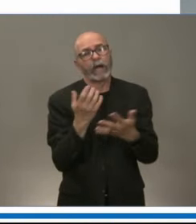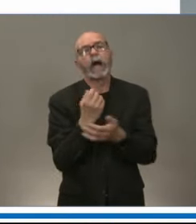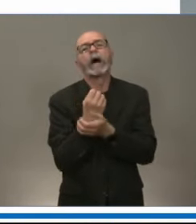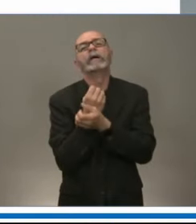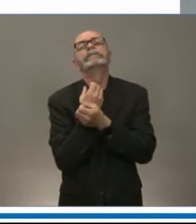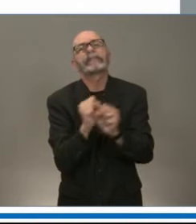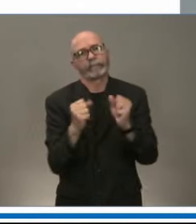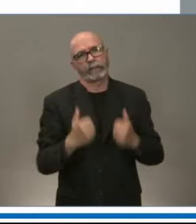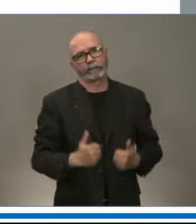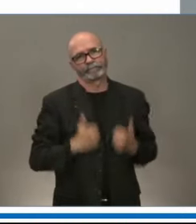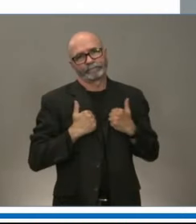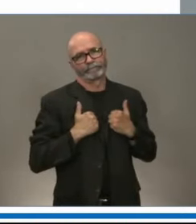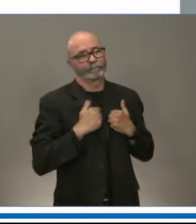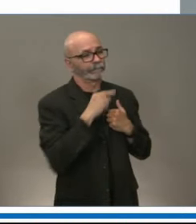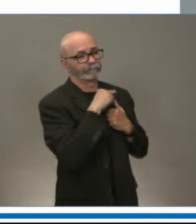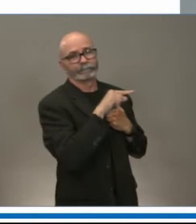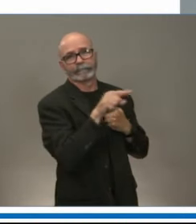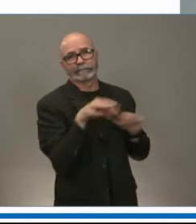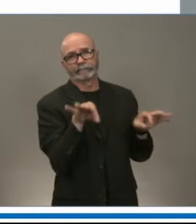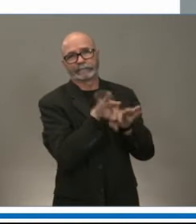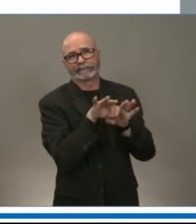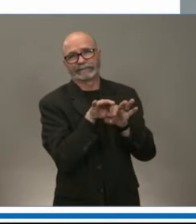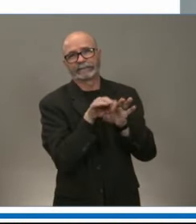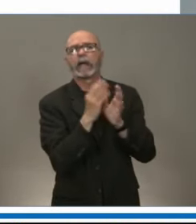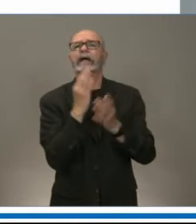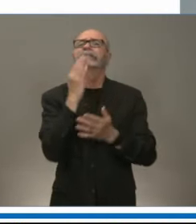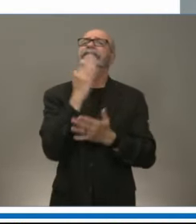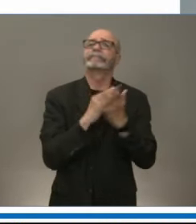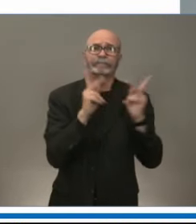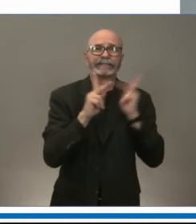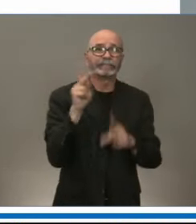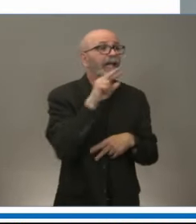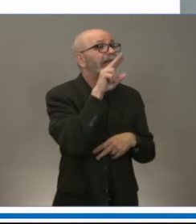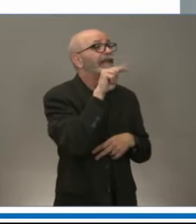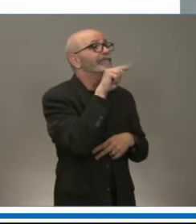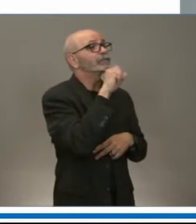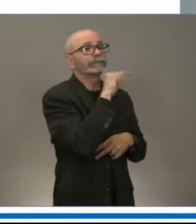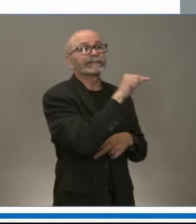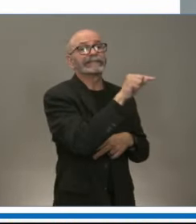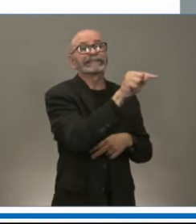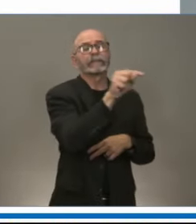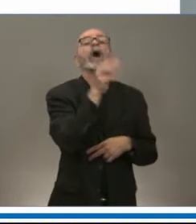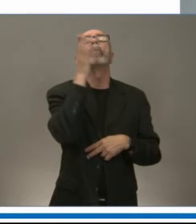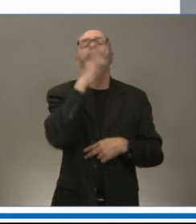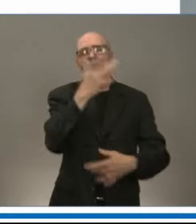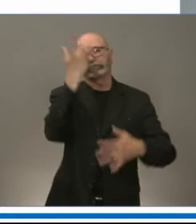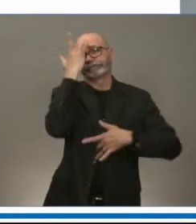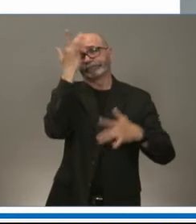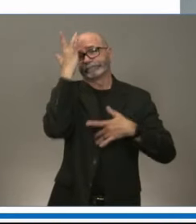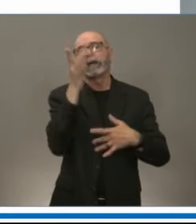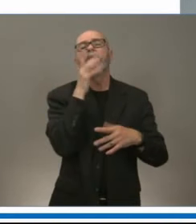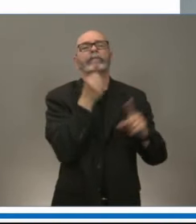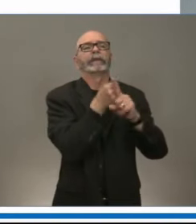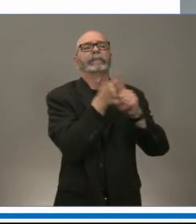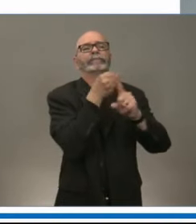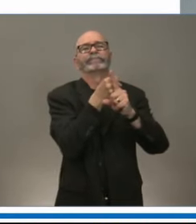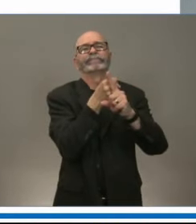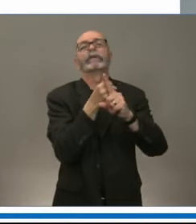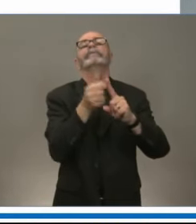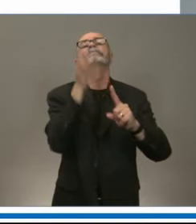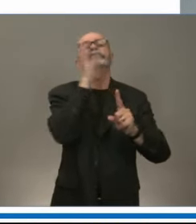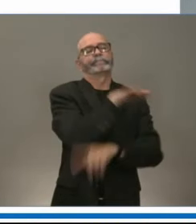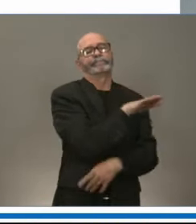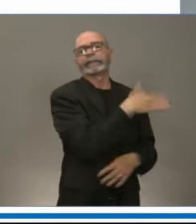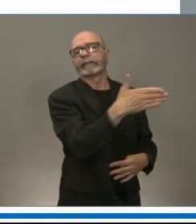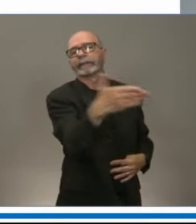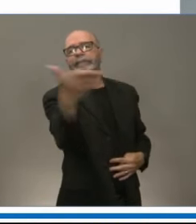a significant number of Nova Scotians will become ill and a significant number of Nova Scotians will die. I just want to stress that point. This is